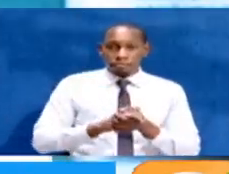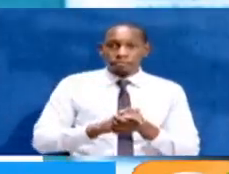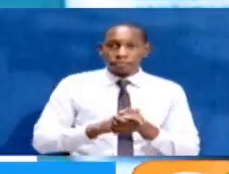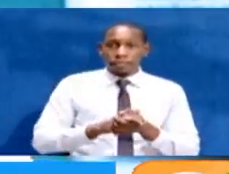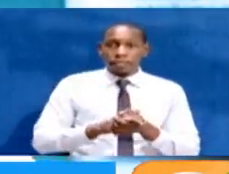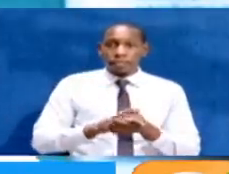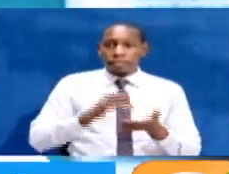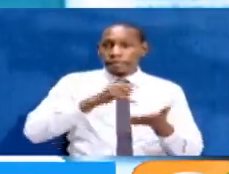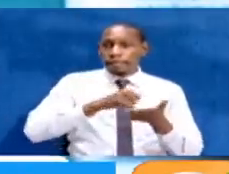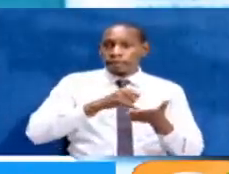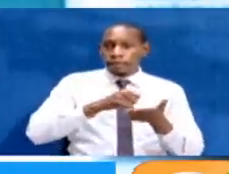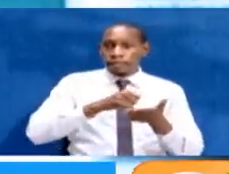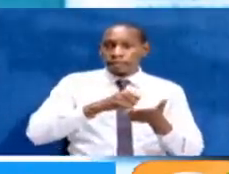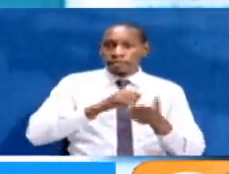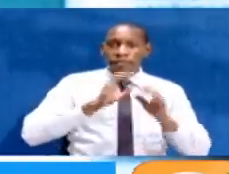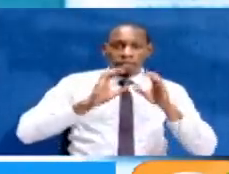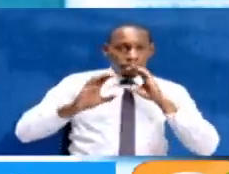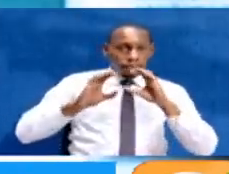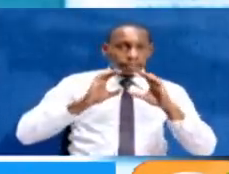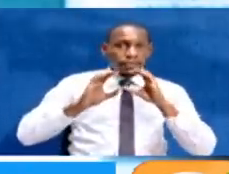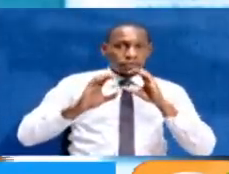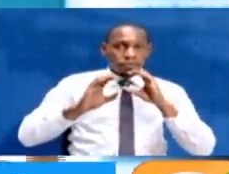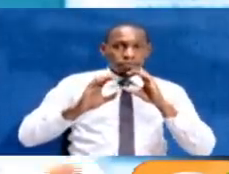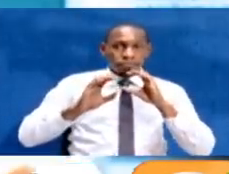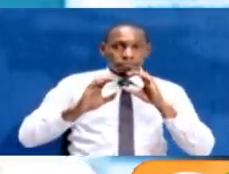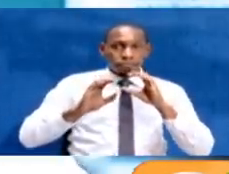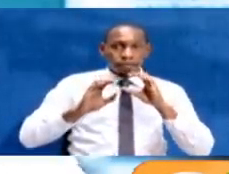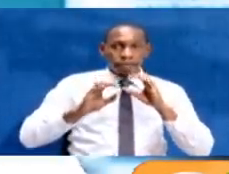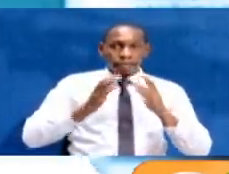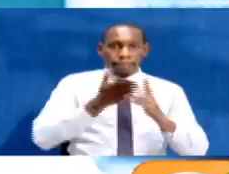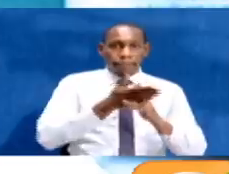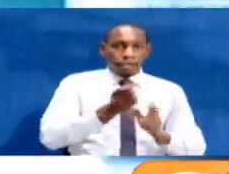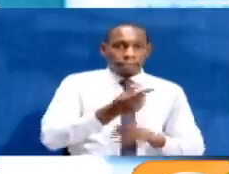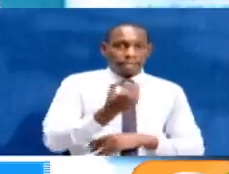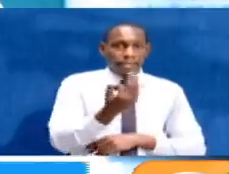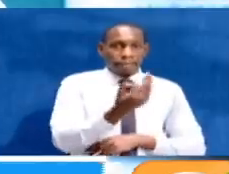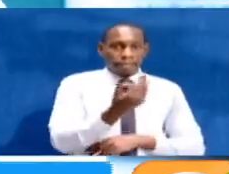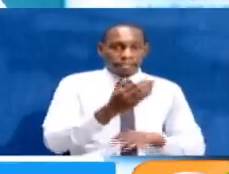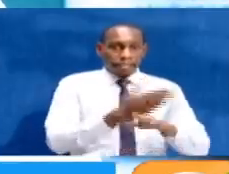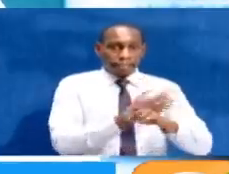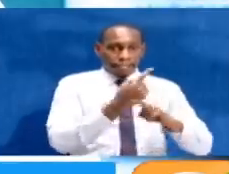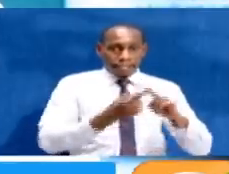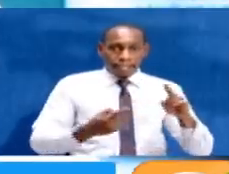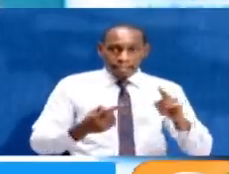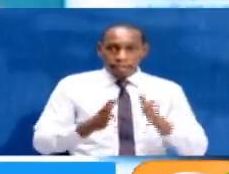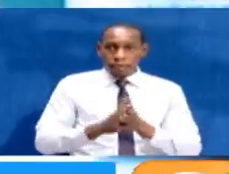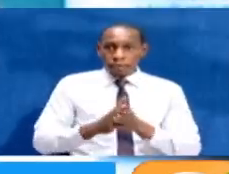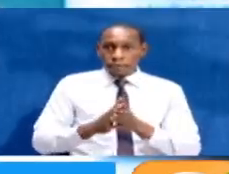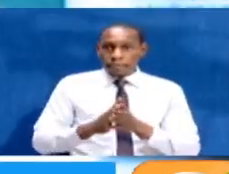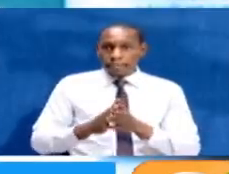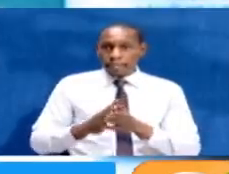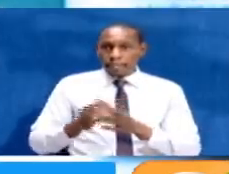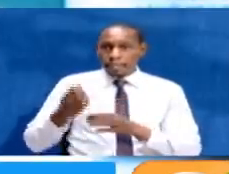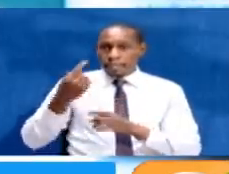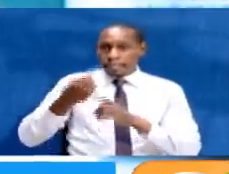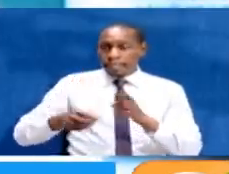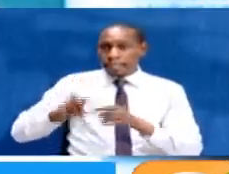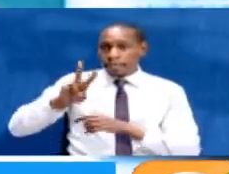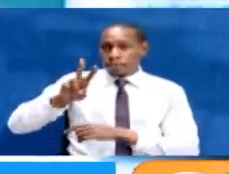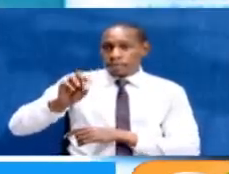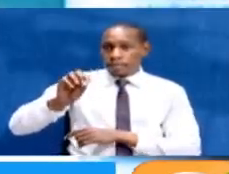terms of how they've communicated between March last year and